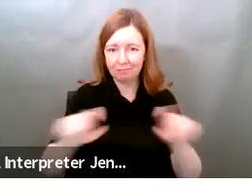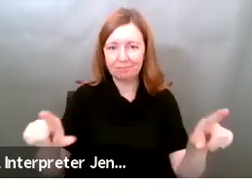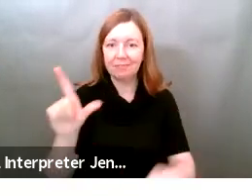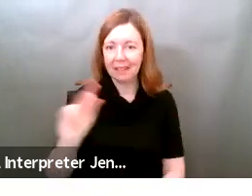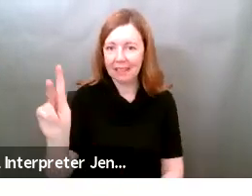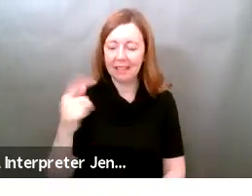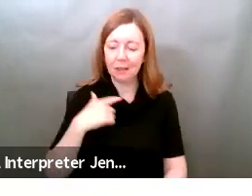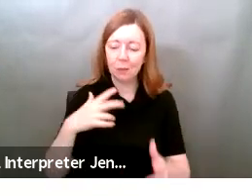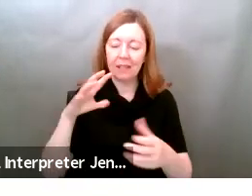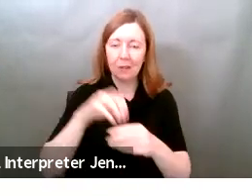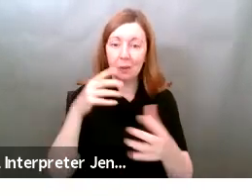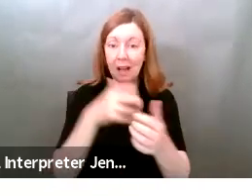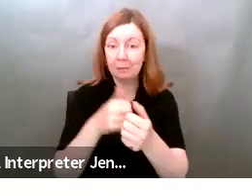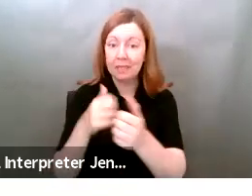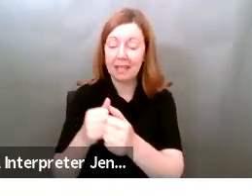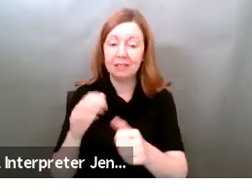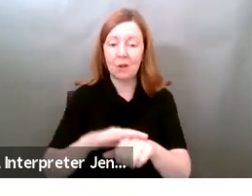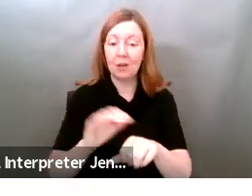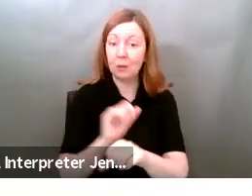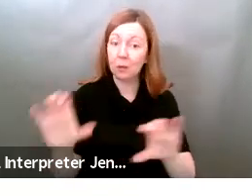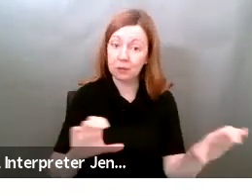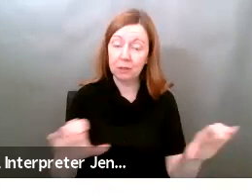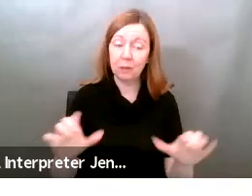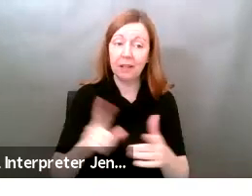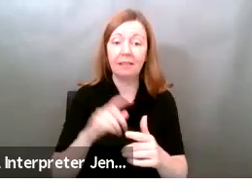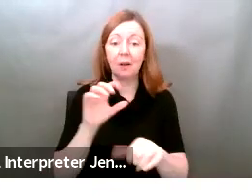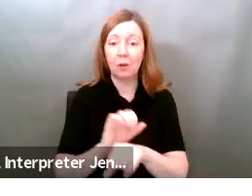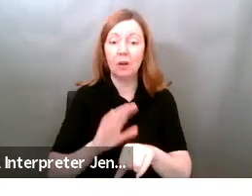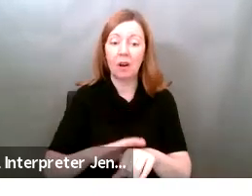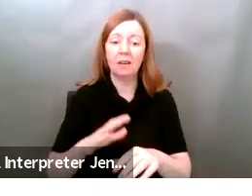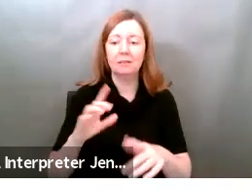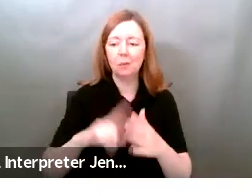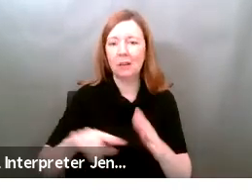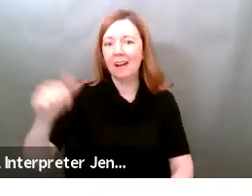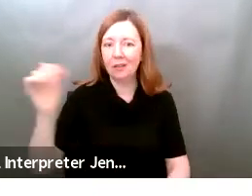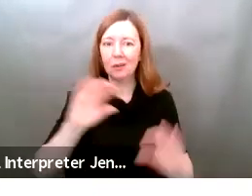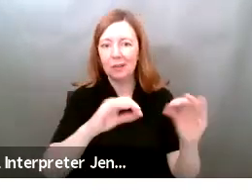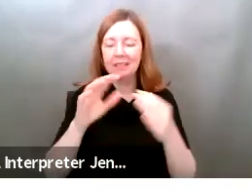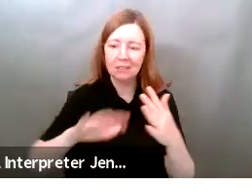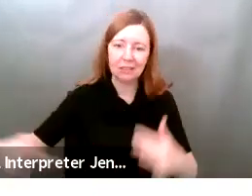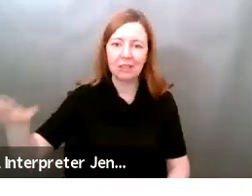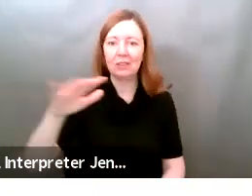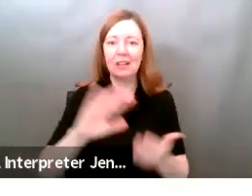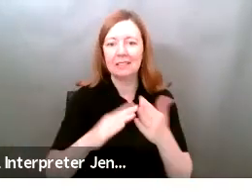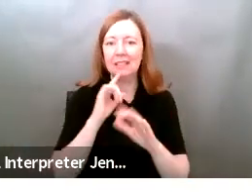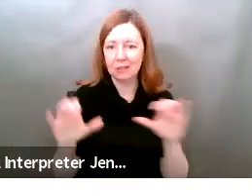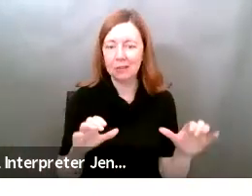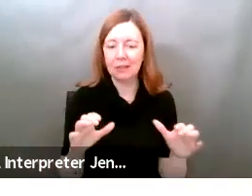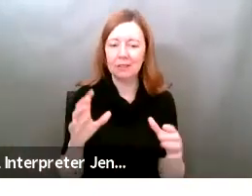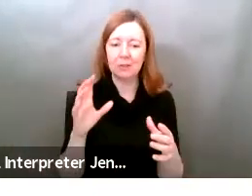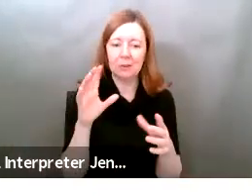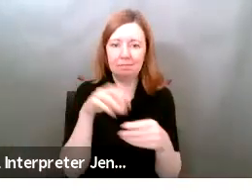include updates on the work that we're doing, and then also updates on the work that other organizations across the city are doing to help contain